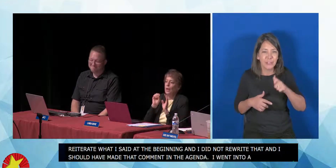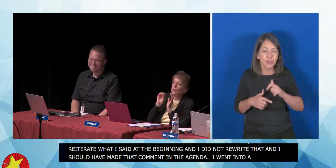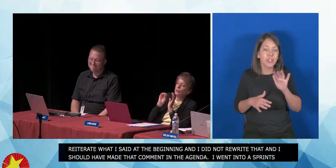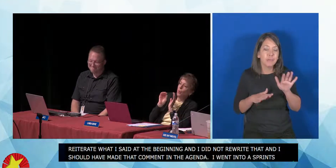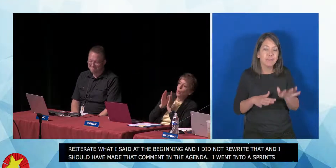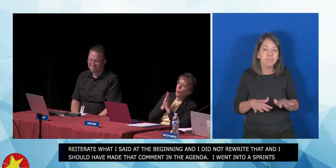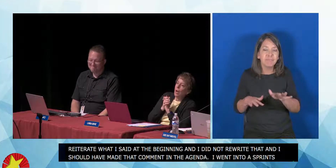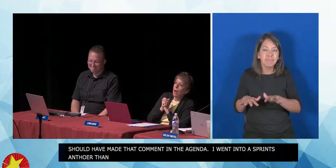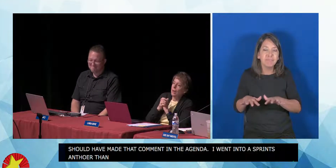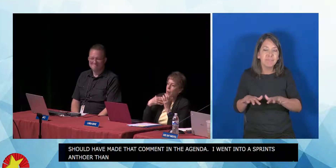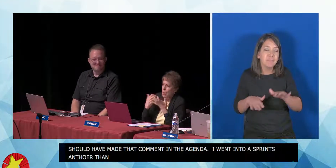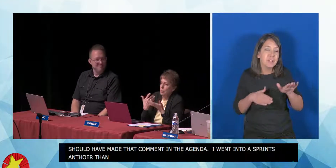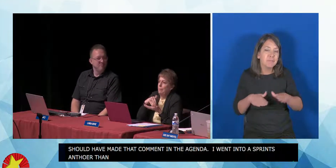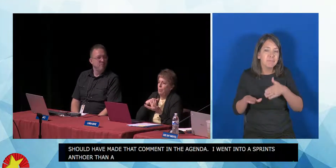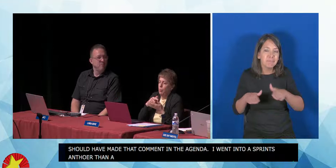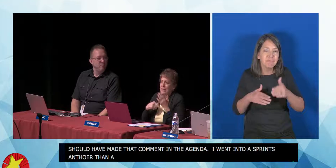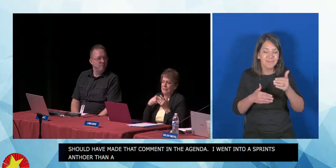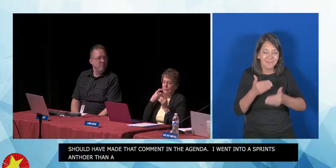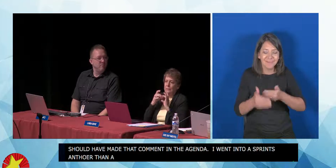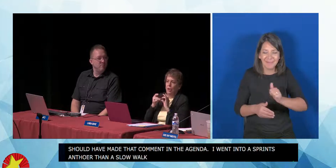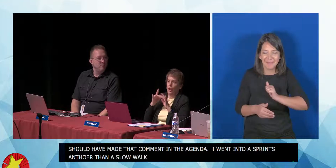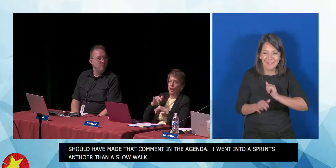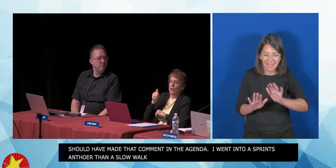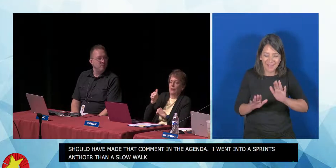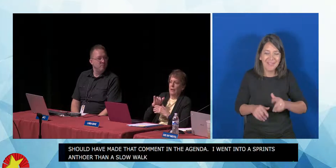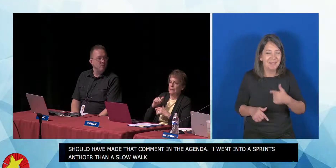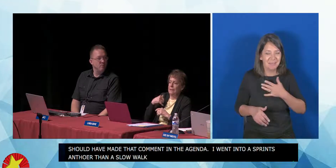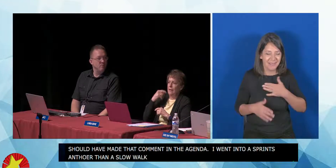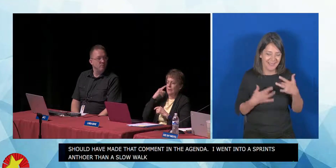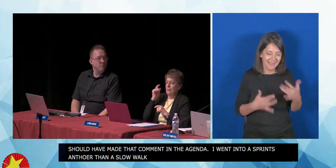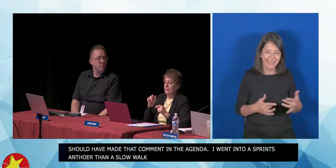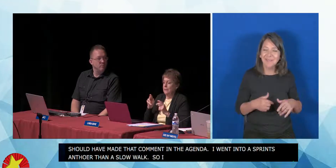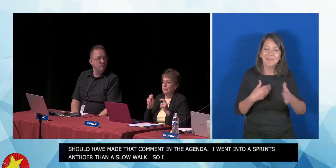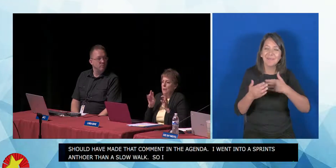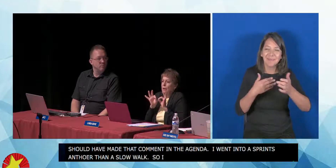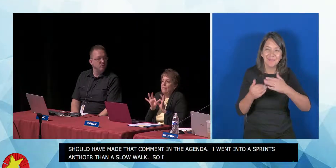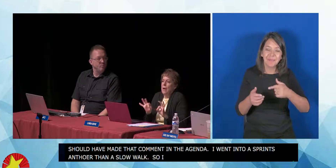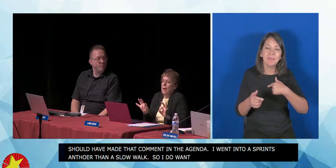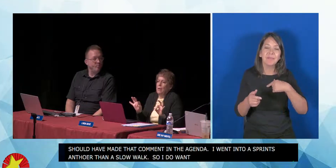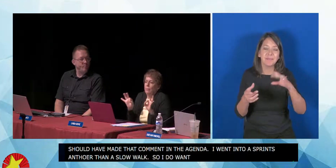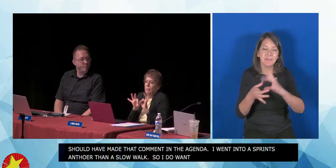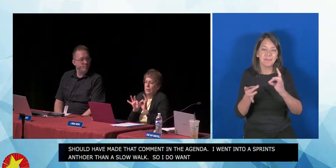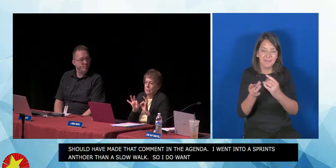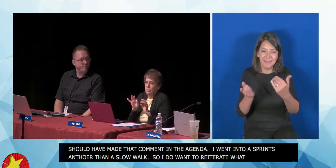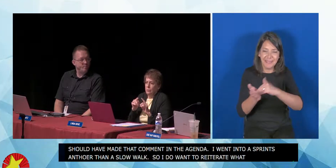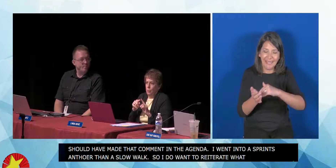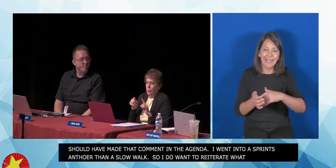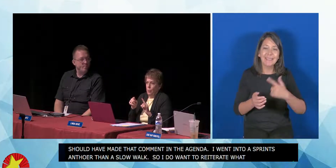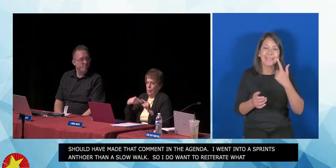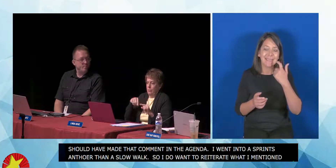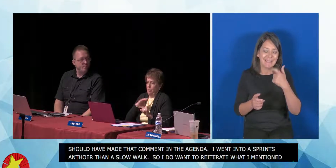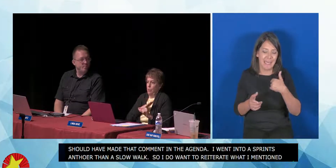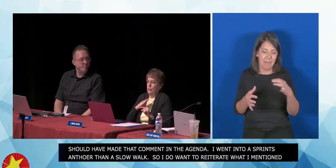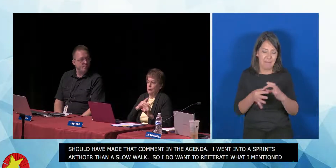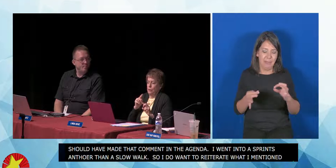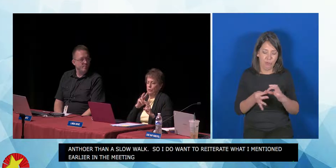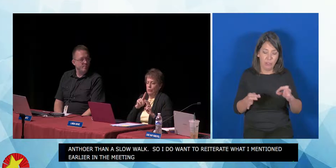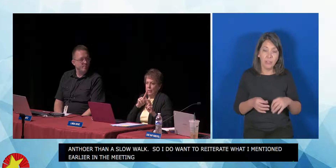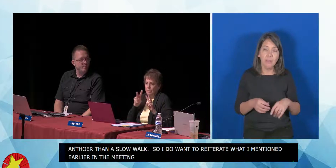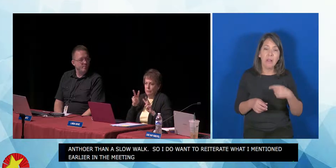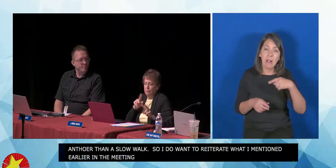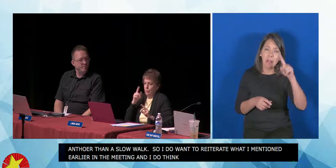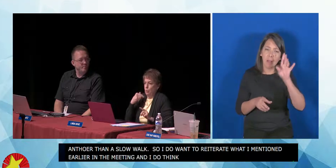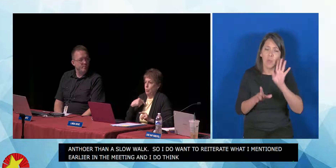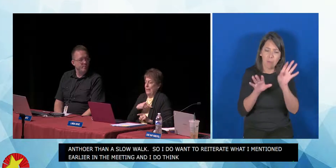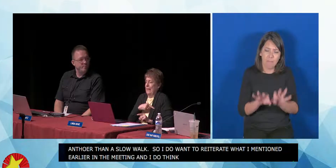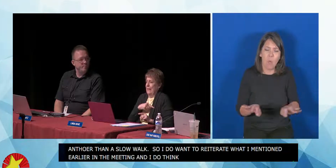to do. So I do want to reiterate what I mentioned earlier in the meeting. I do think that it would be valuable to